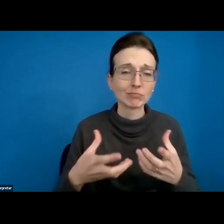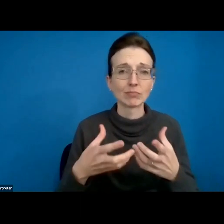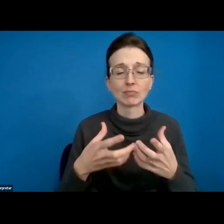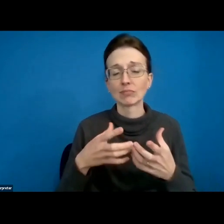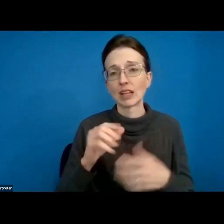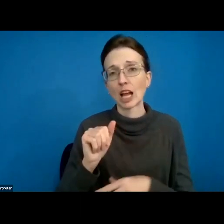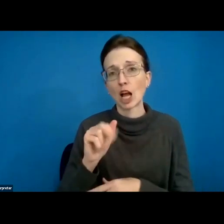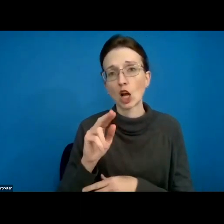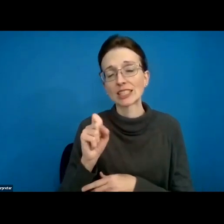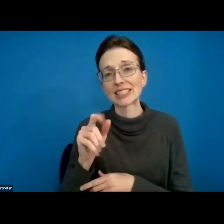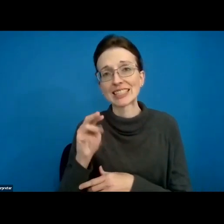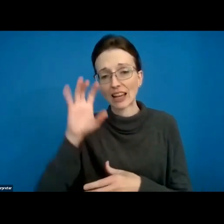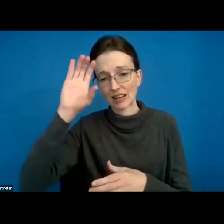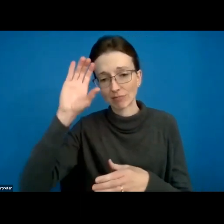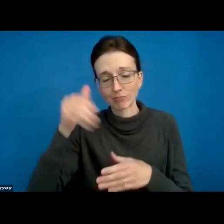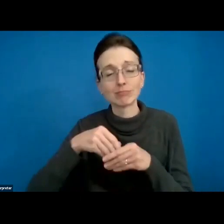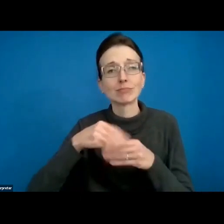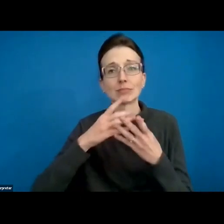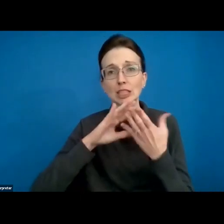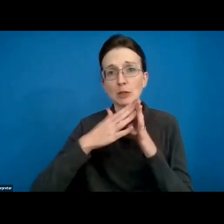spaces like Instagram and Twitter as well.